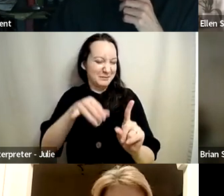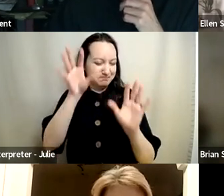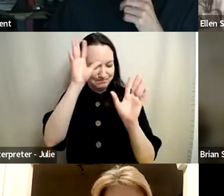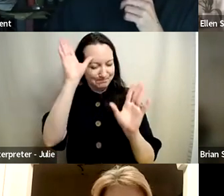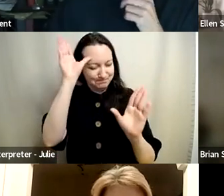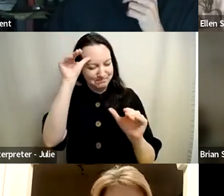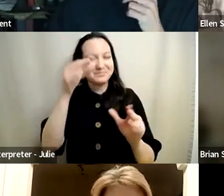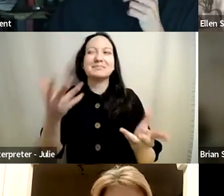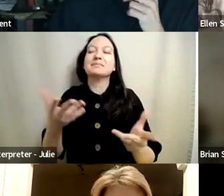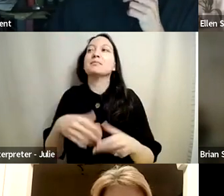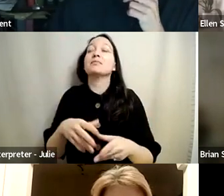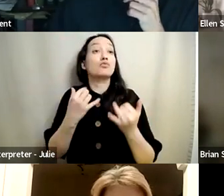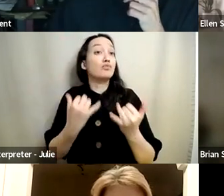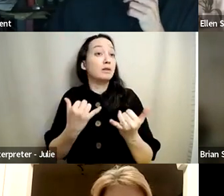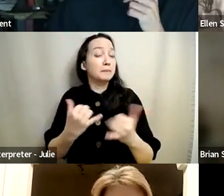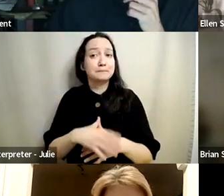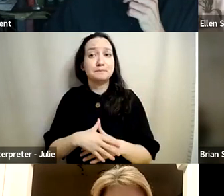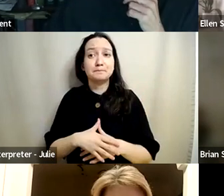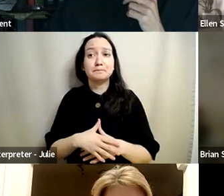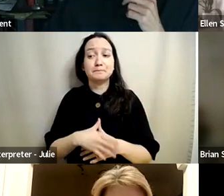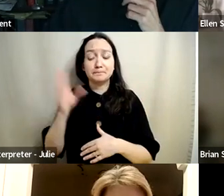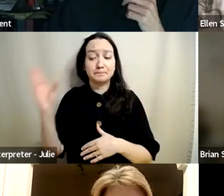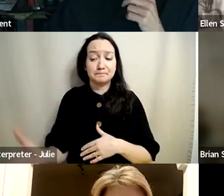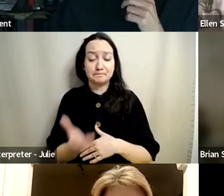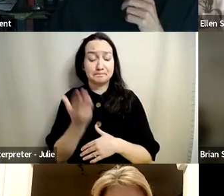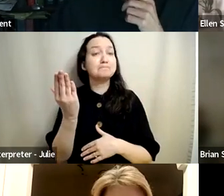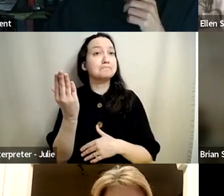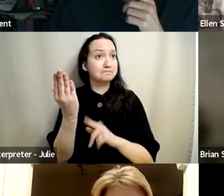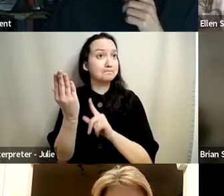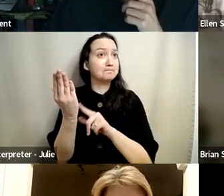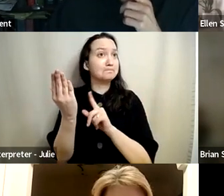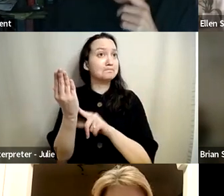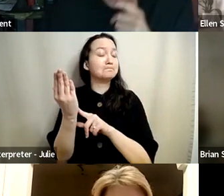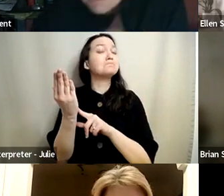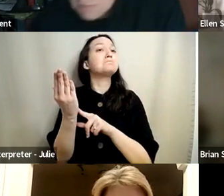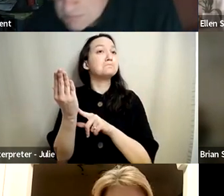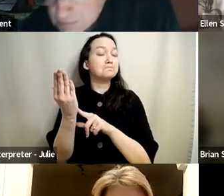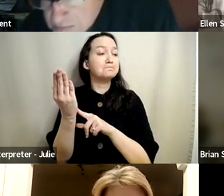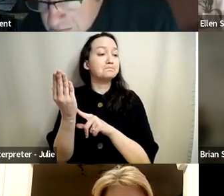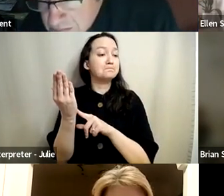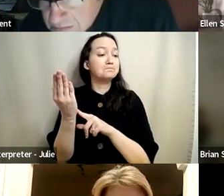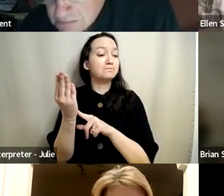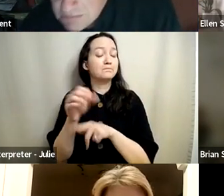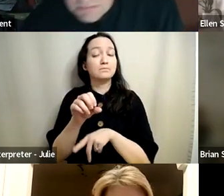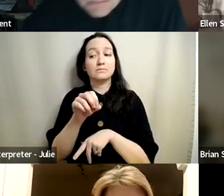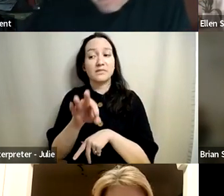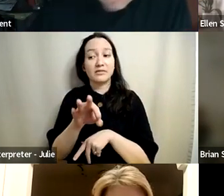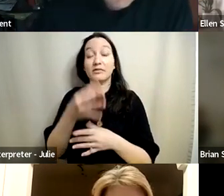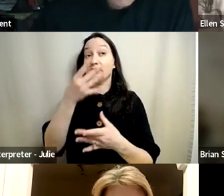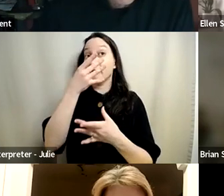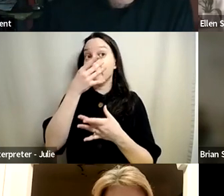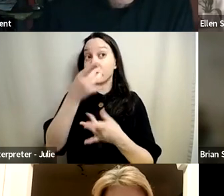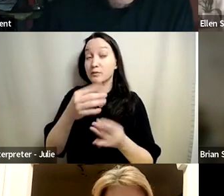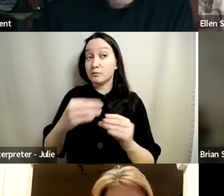And at this point, I think what's before us is whether there's an interest in